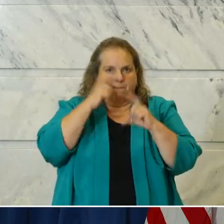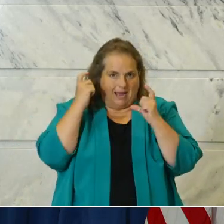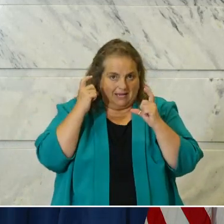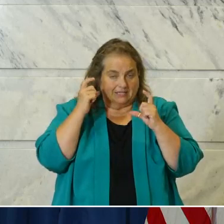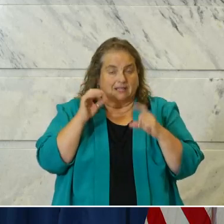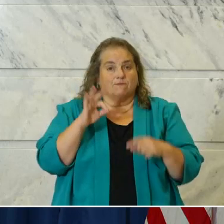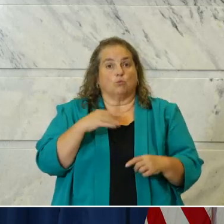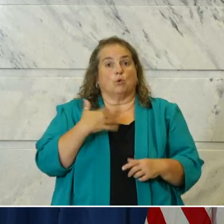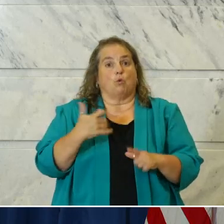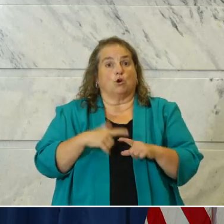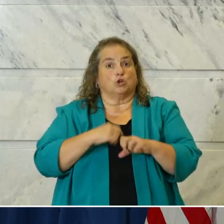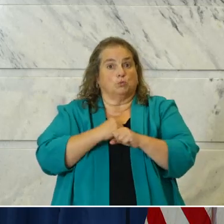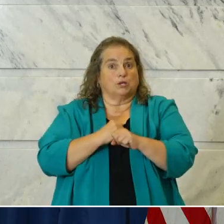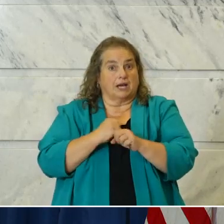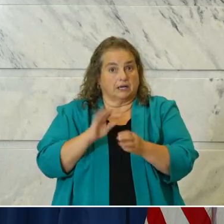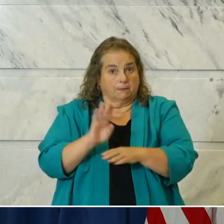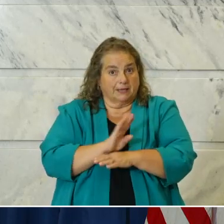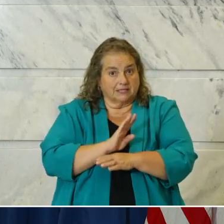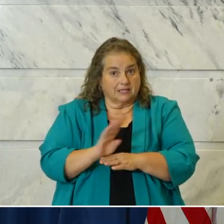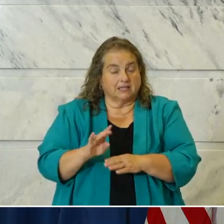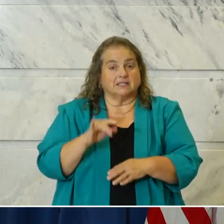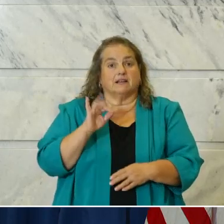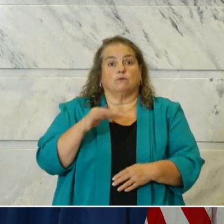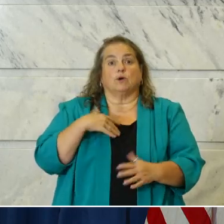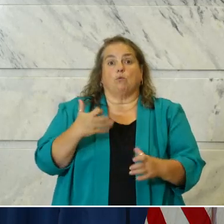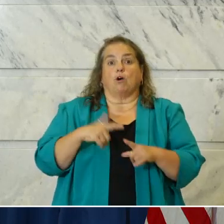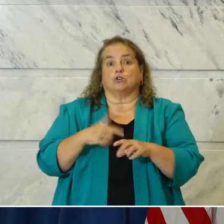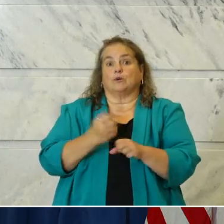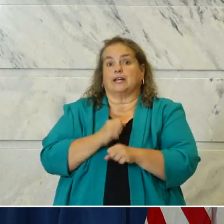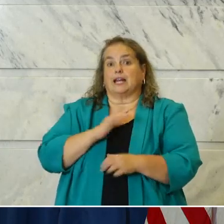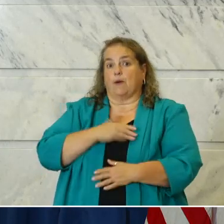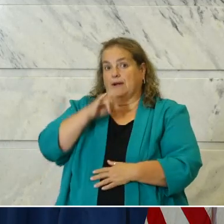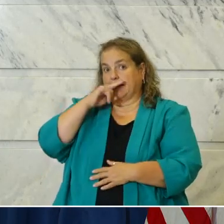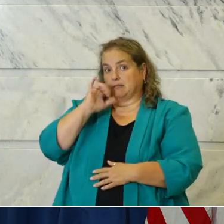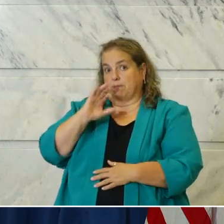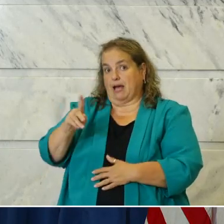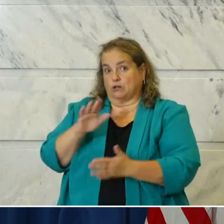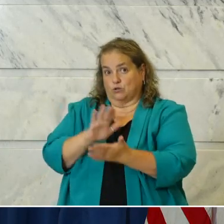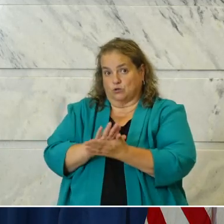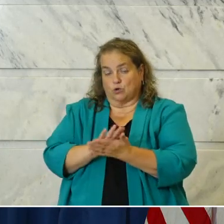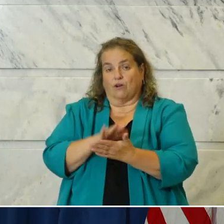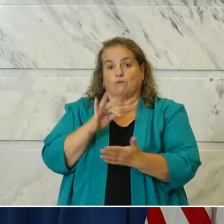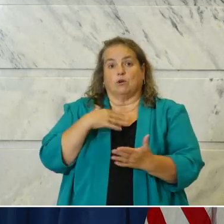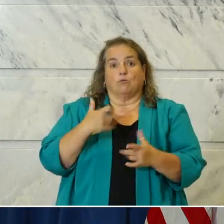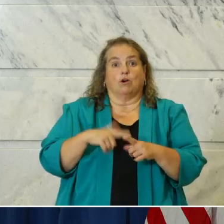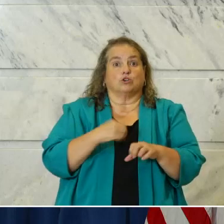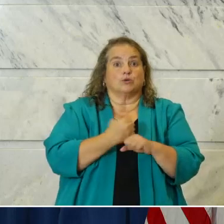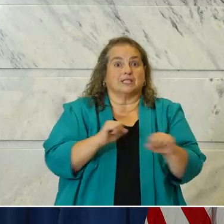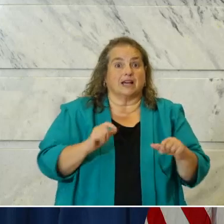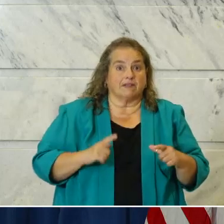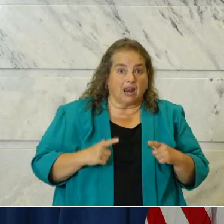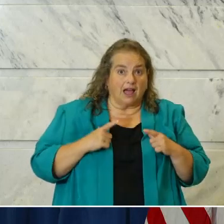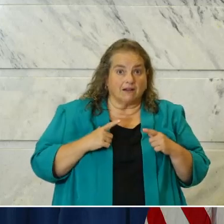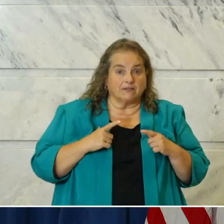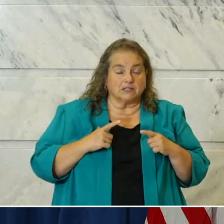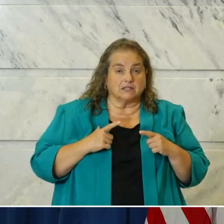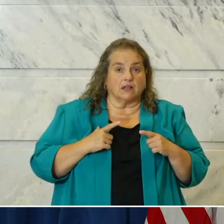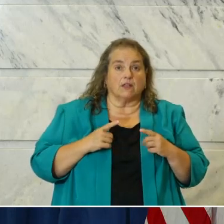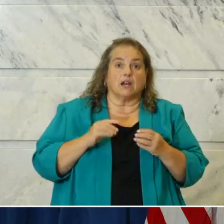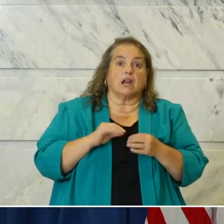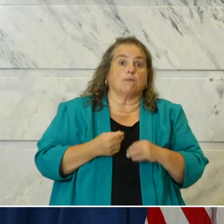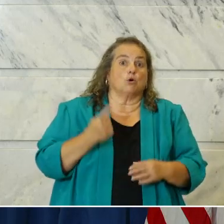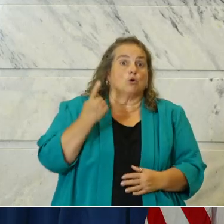want to protect business, if we want to get our kids back in school, if we want to save lives, the number